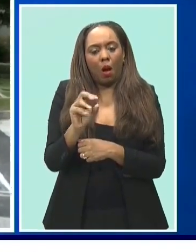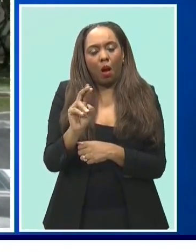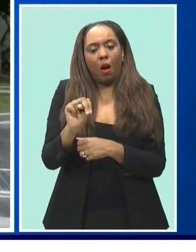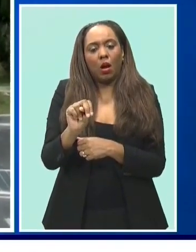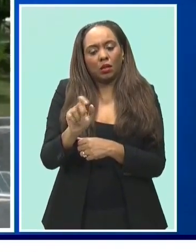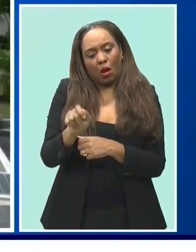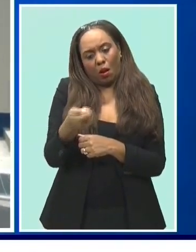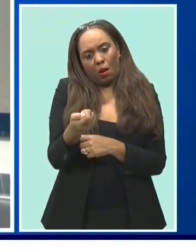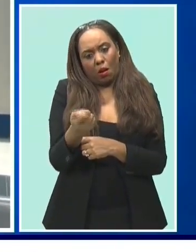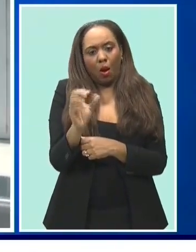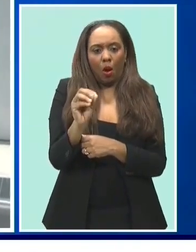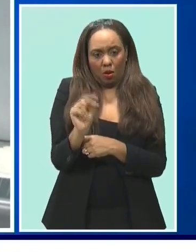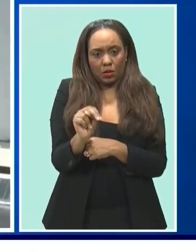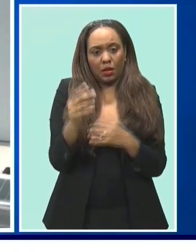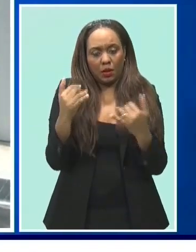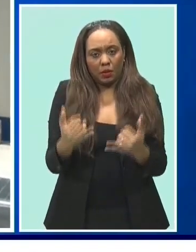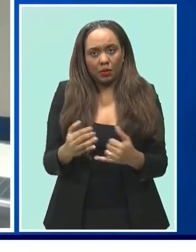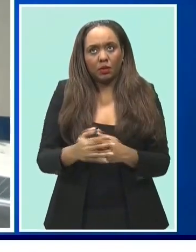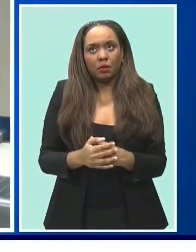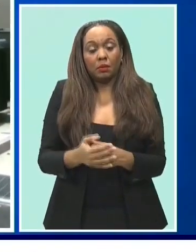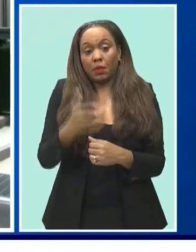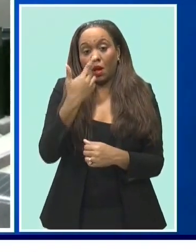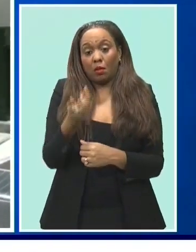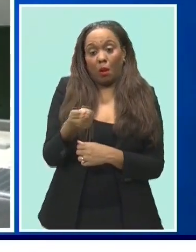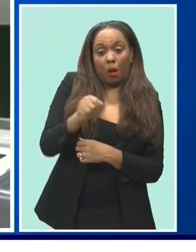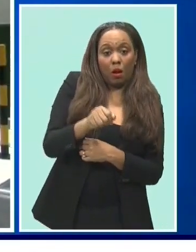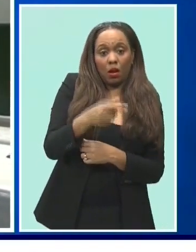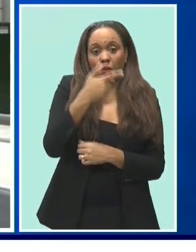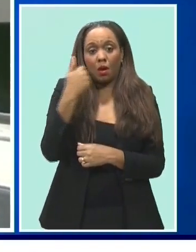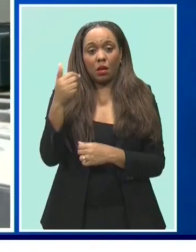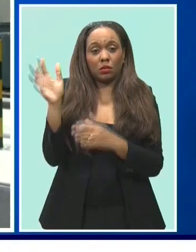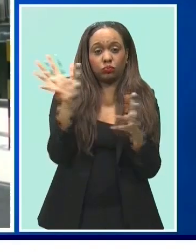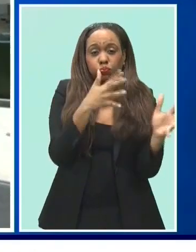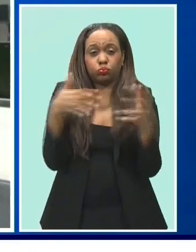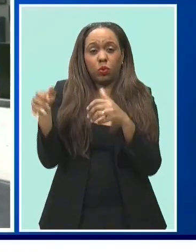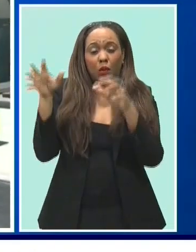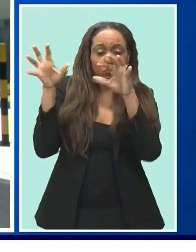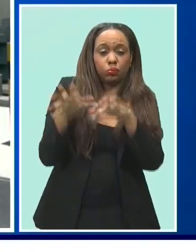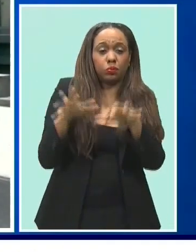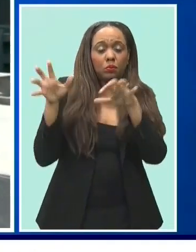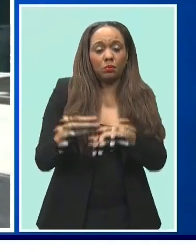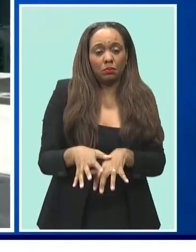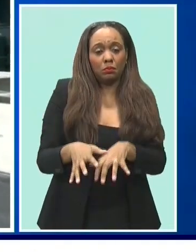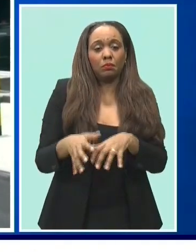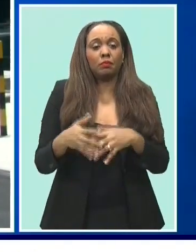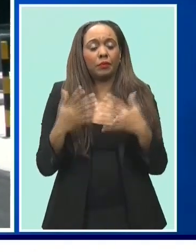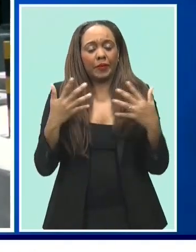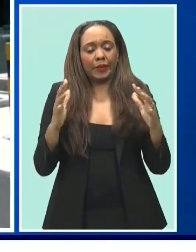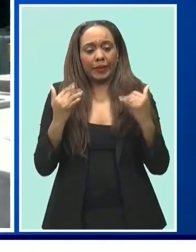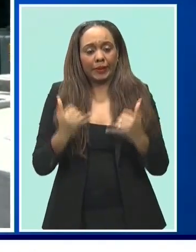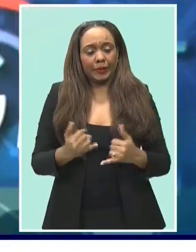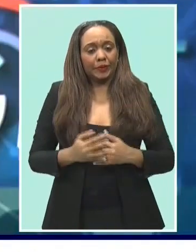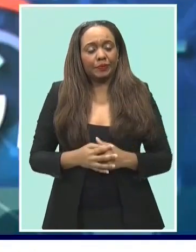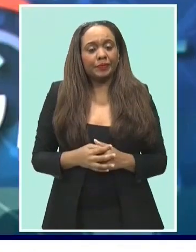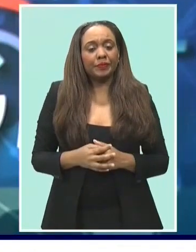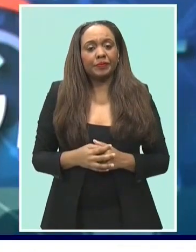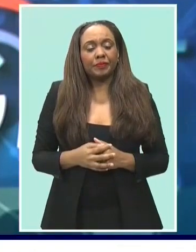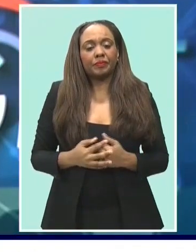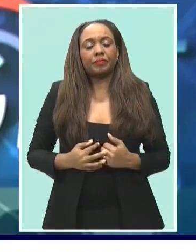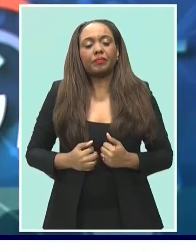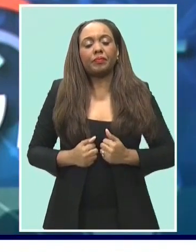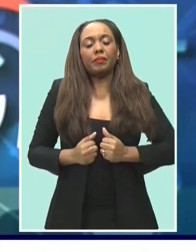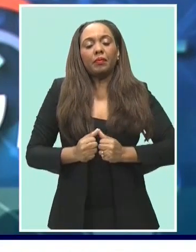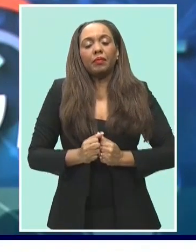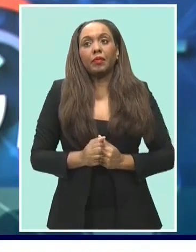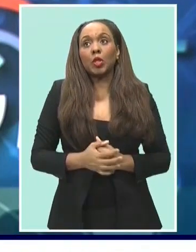a precautionary measure in anticipation of the passage of Tropical Storm Dorian. Rianne Phillips, CBC News.